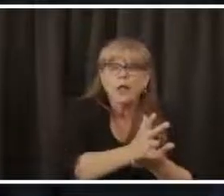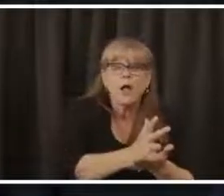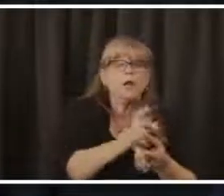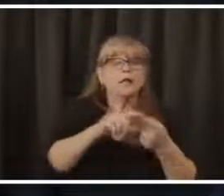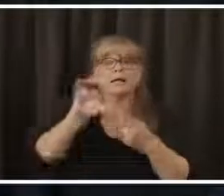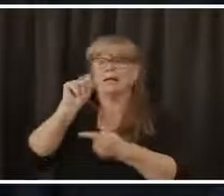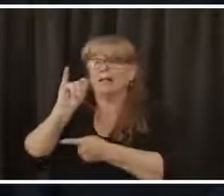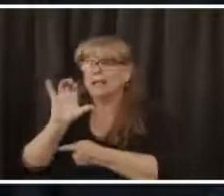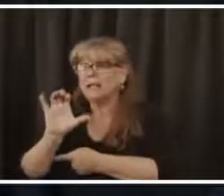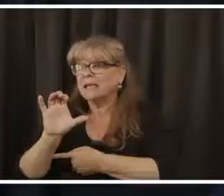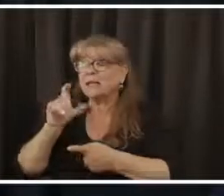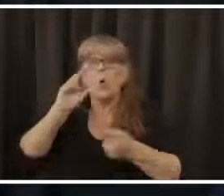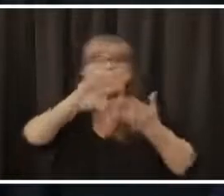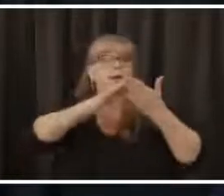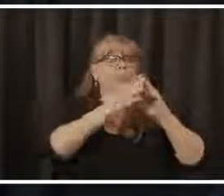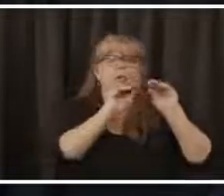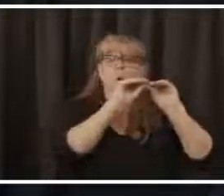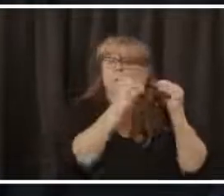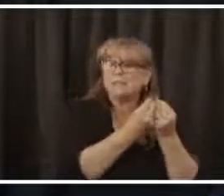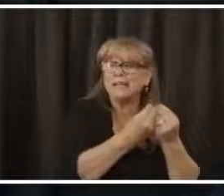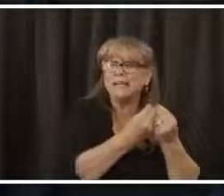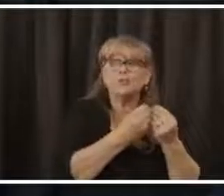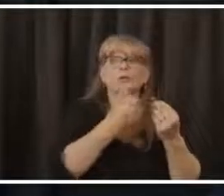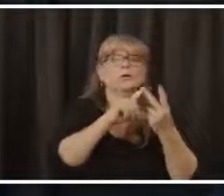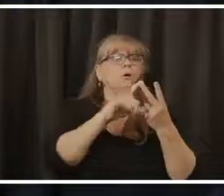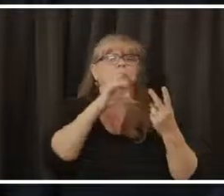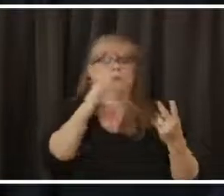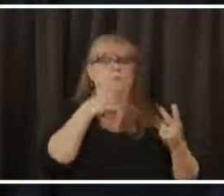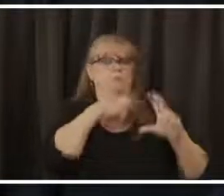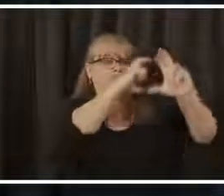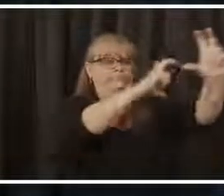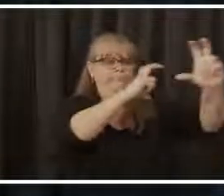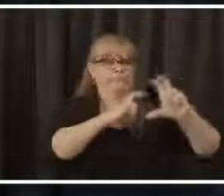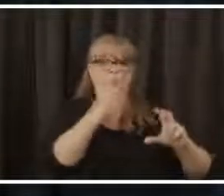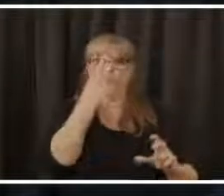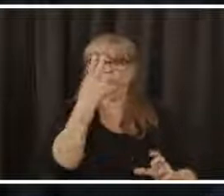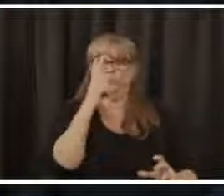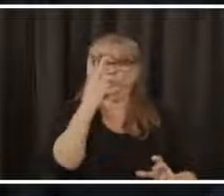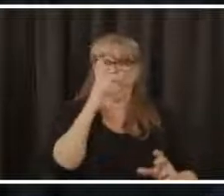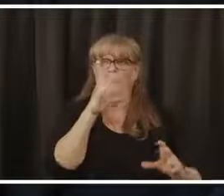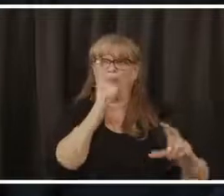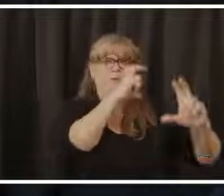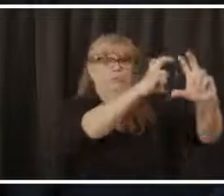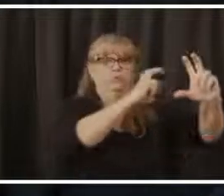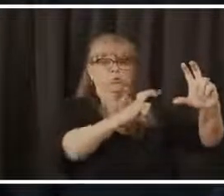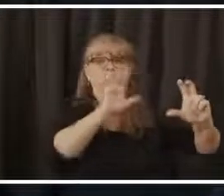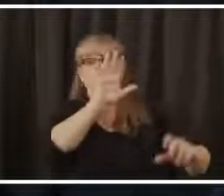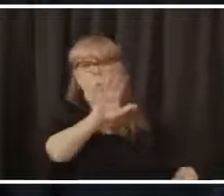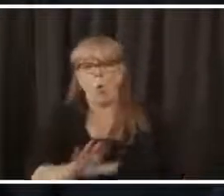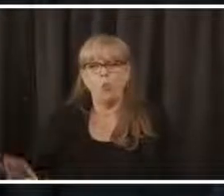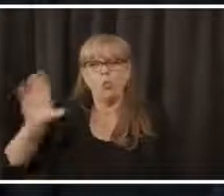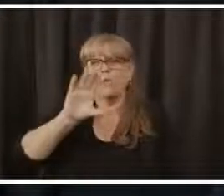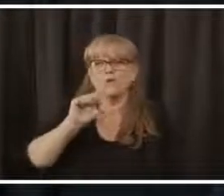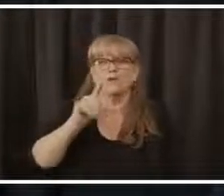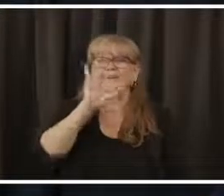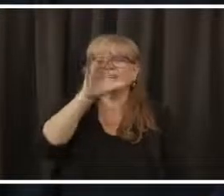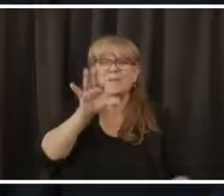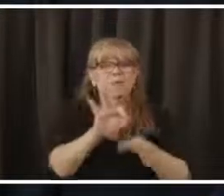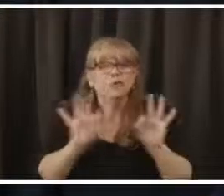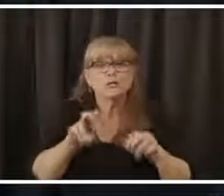organizations. We have the 2 buses that are running a very busy schedule across the state. We have the free rides with Mile High United